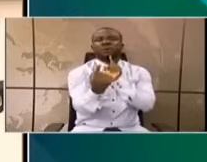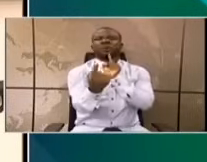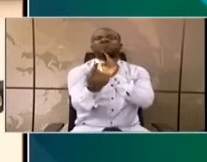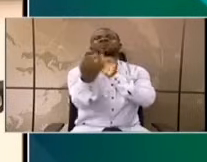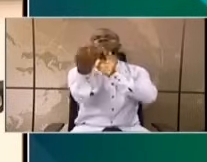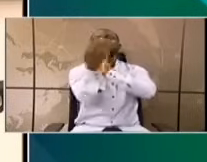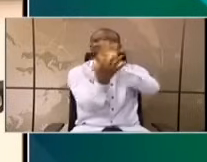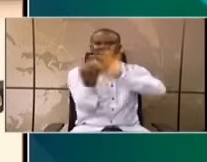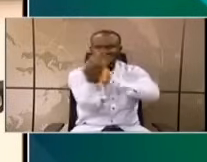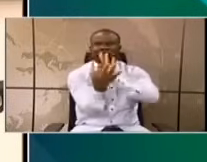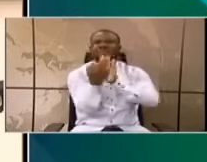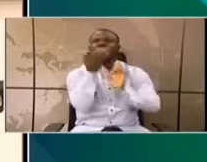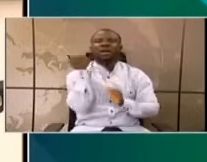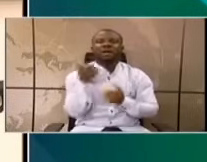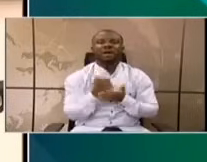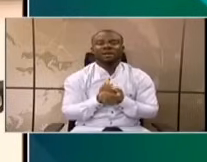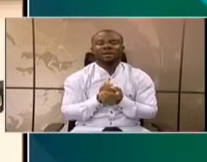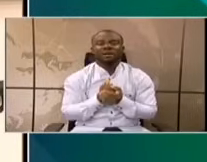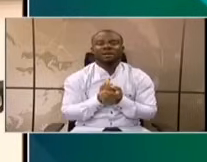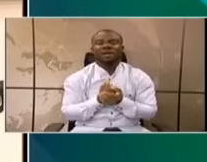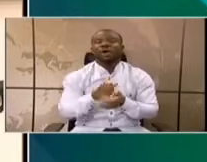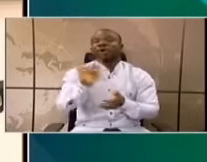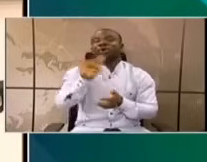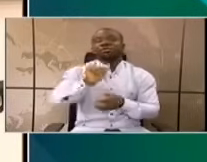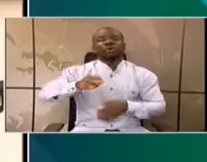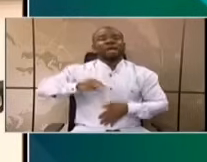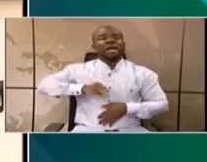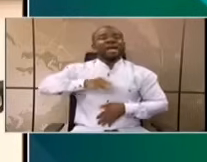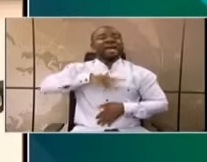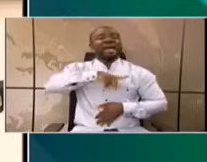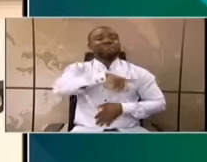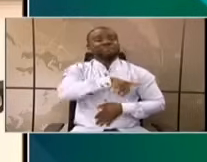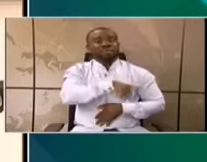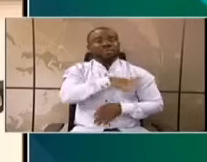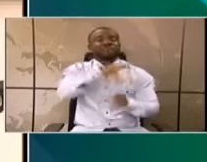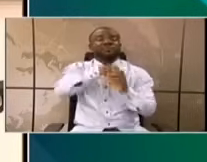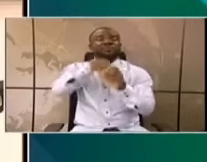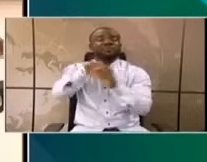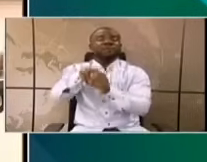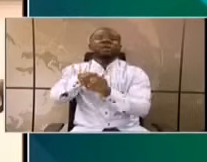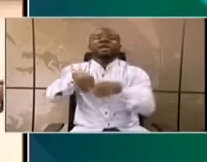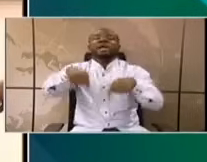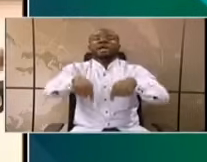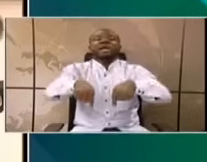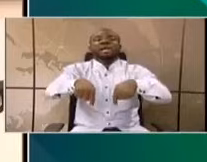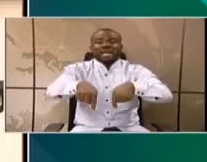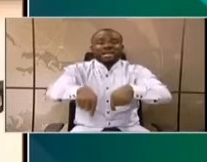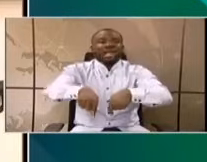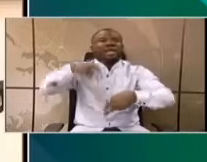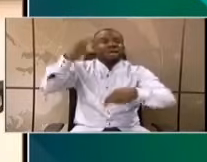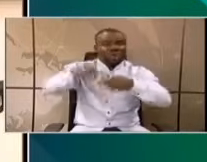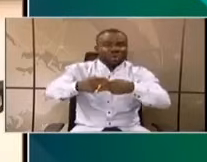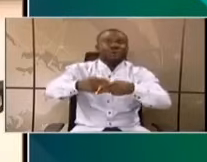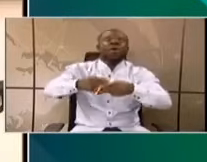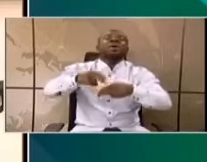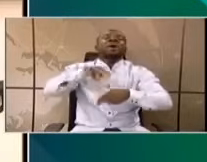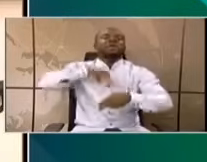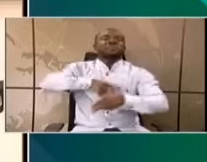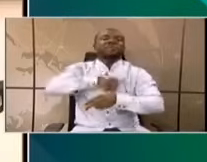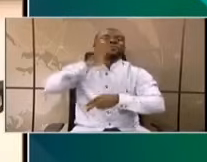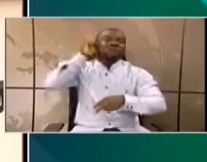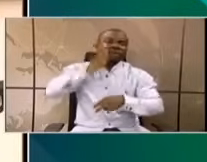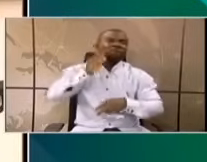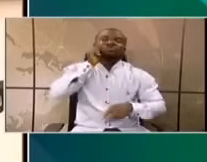parliamentary candidates didn't so yes starting ne Mabodi and Mabo one etina Mabo two